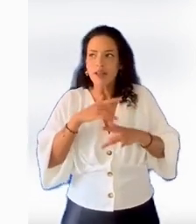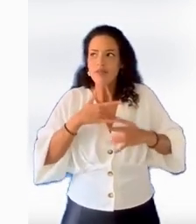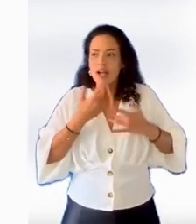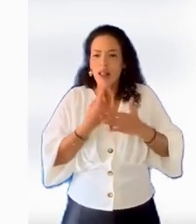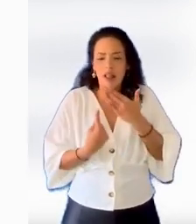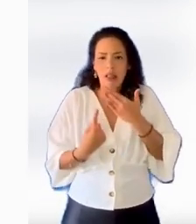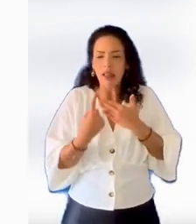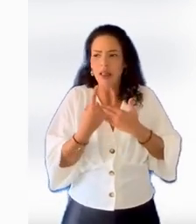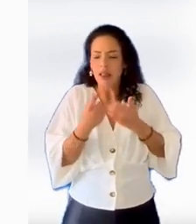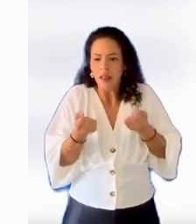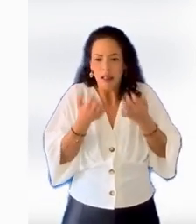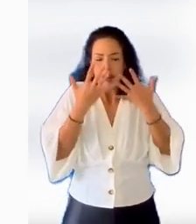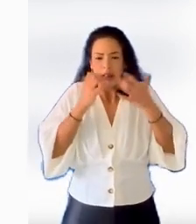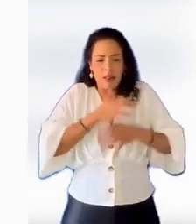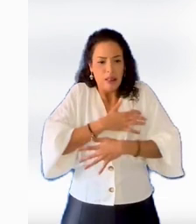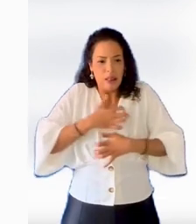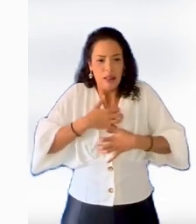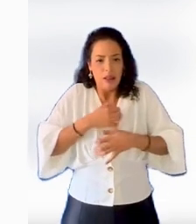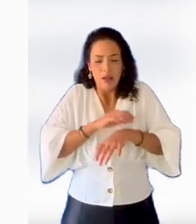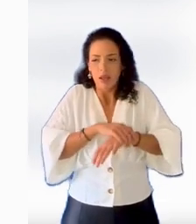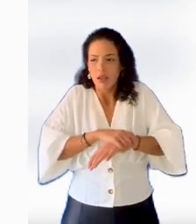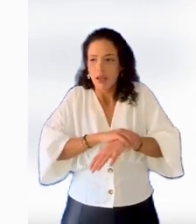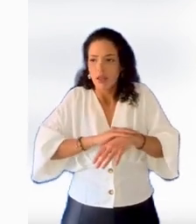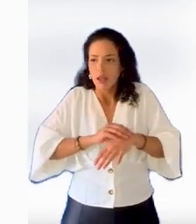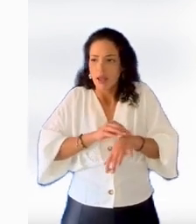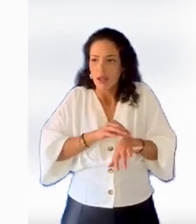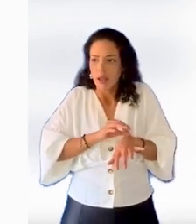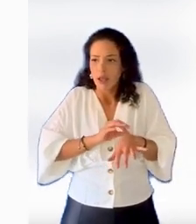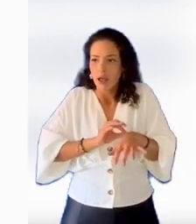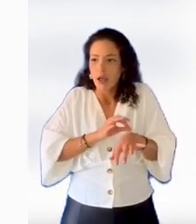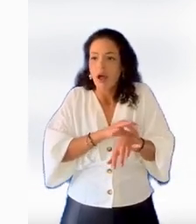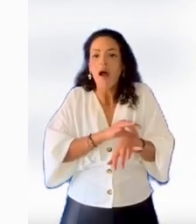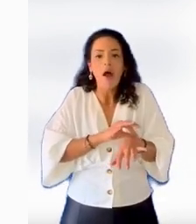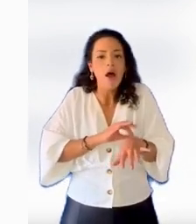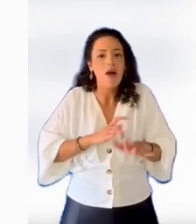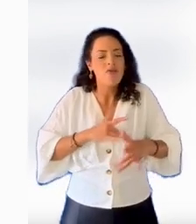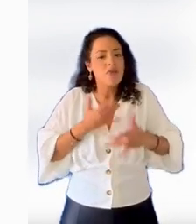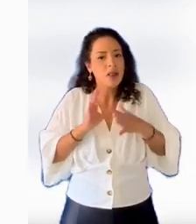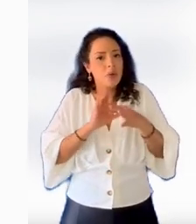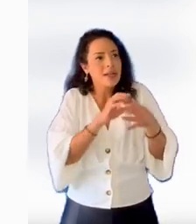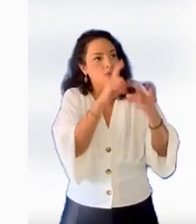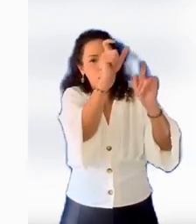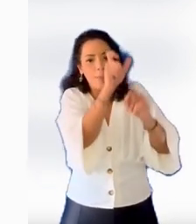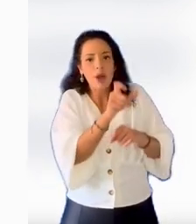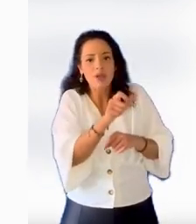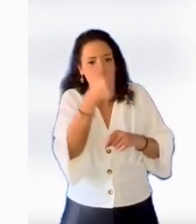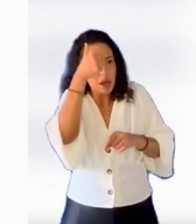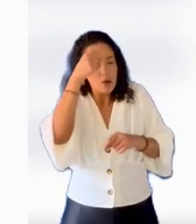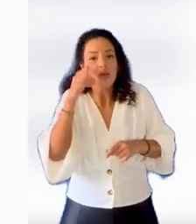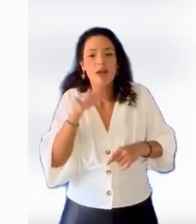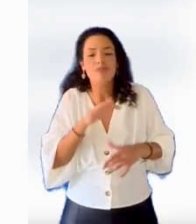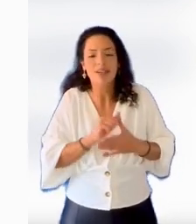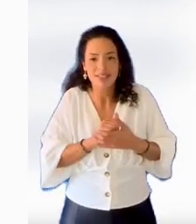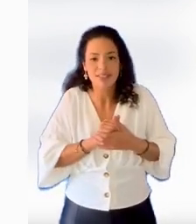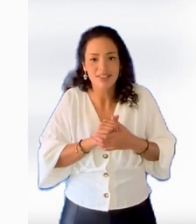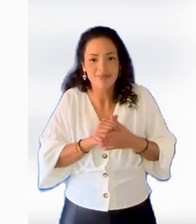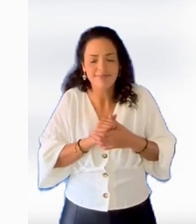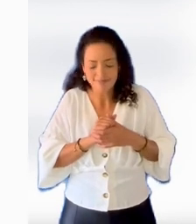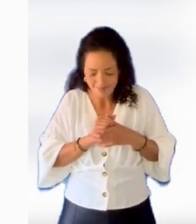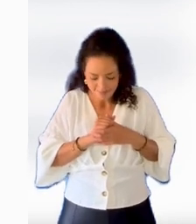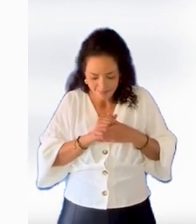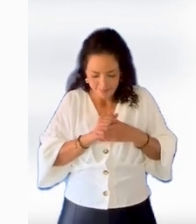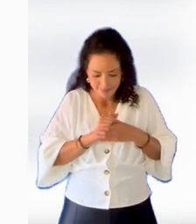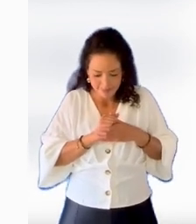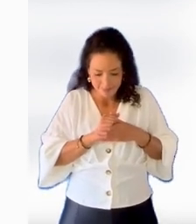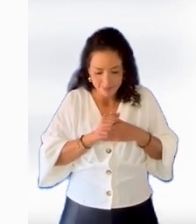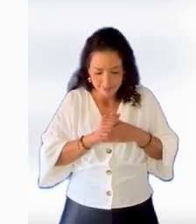loneliness, distress and overwhelm, they can touch these different coloured threads and feel connected to them, knowing that they are present in their lives. As